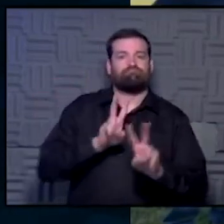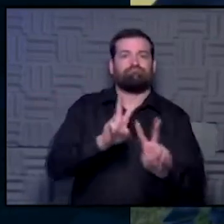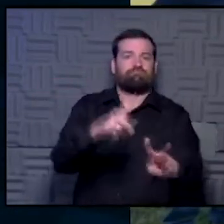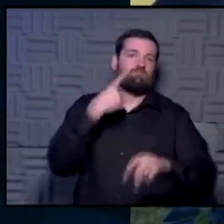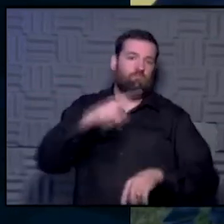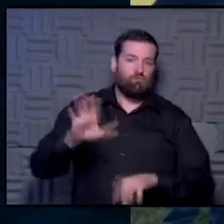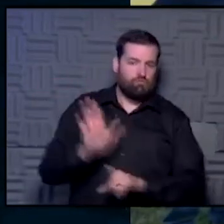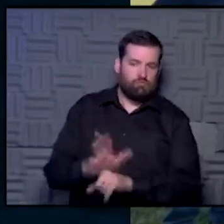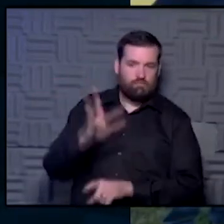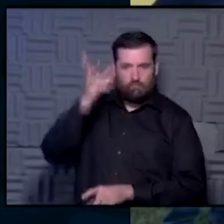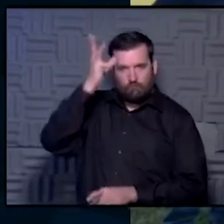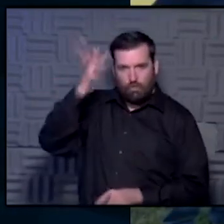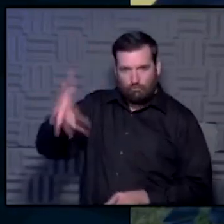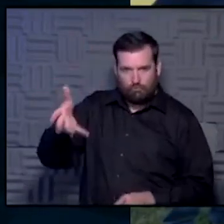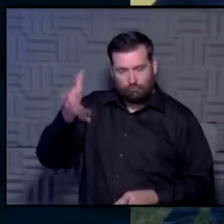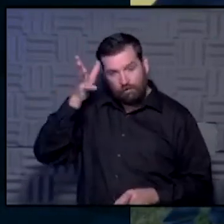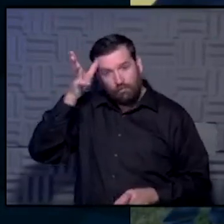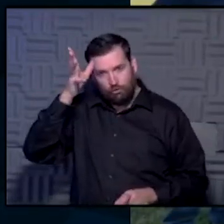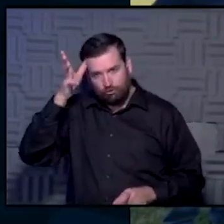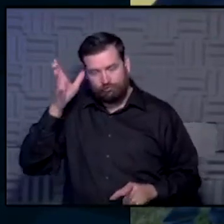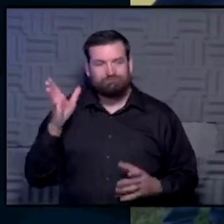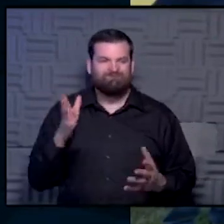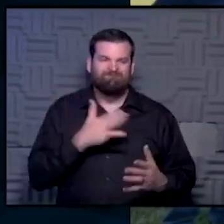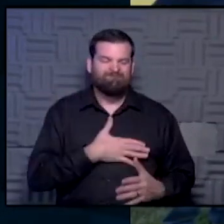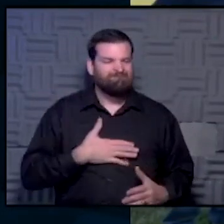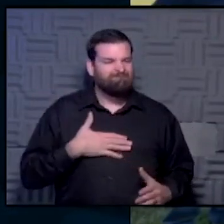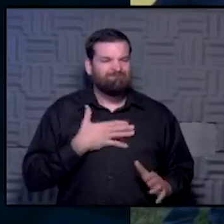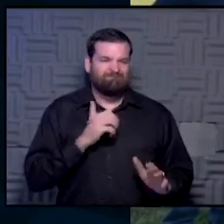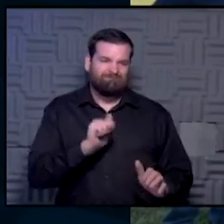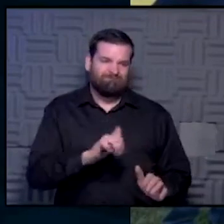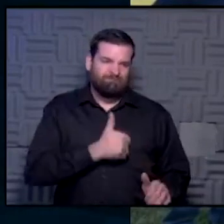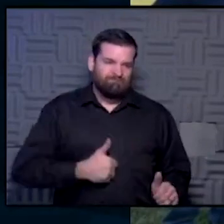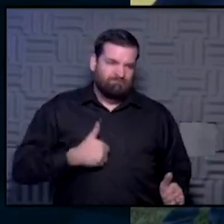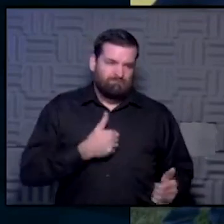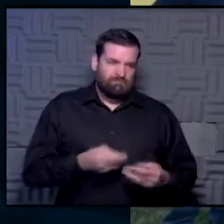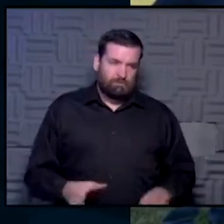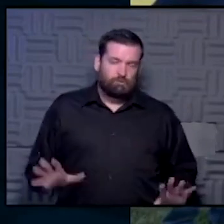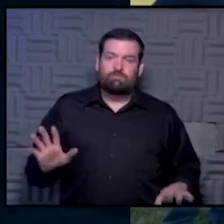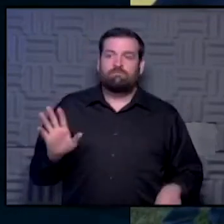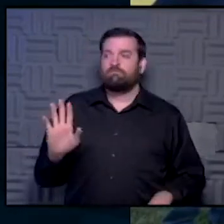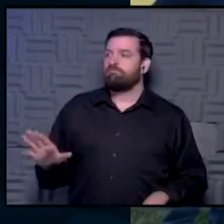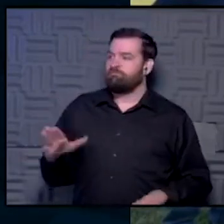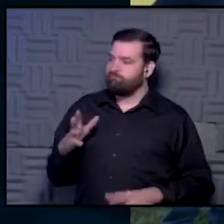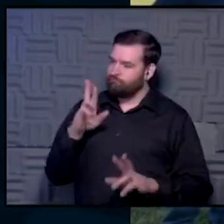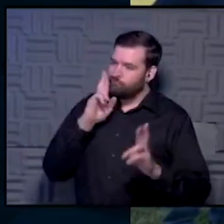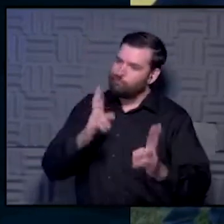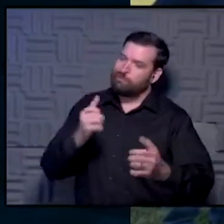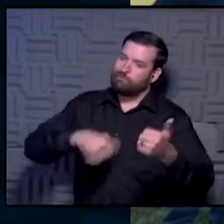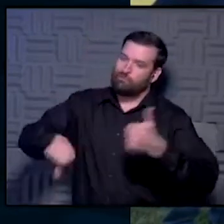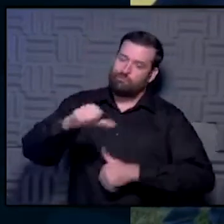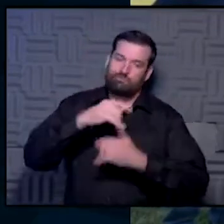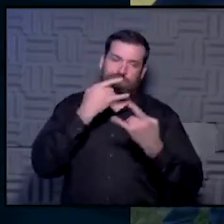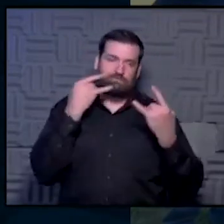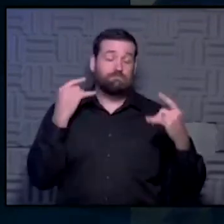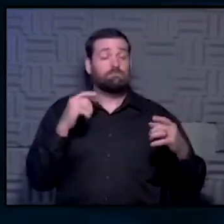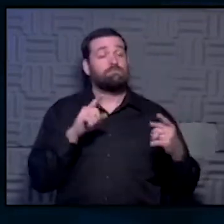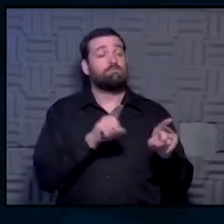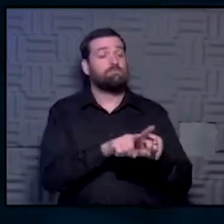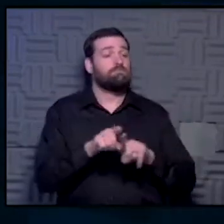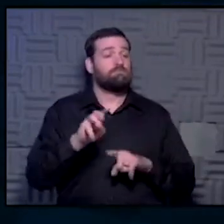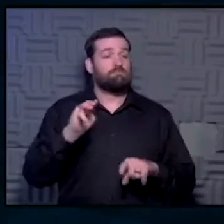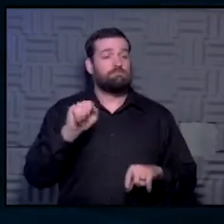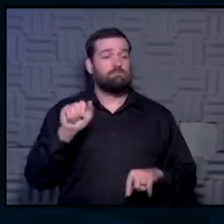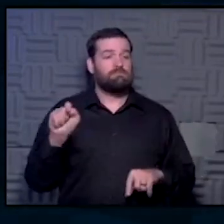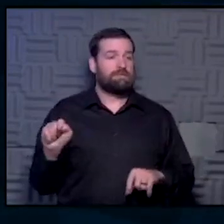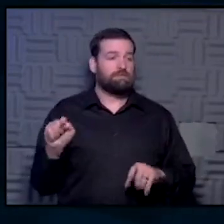father. We are sorry about your loss. She says they all wore masks out of respect for each other. And finally, Matt shows how he double